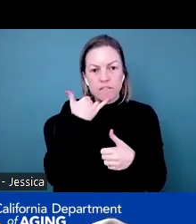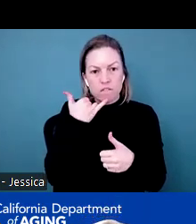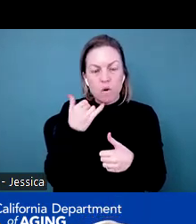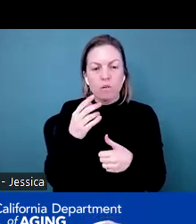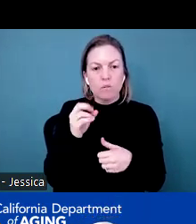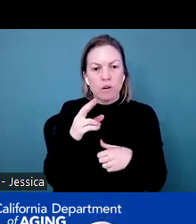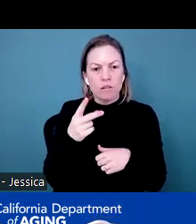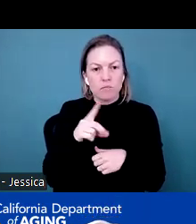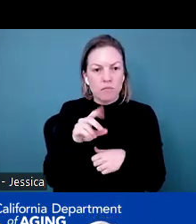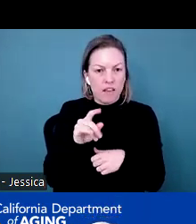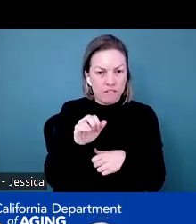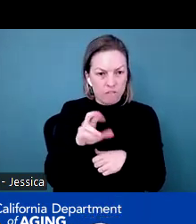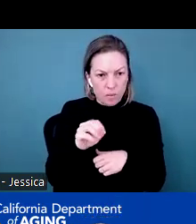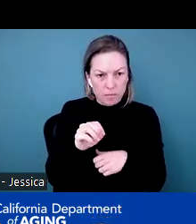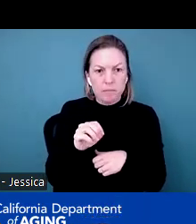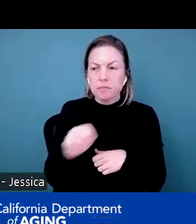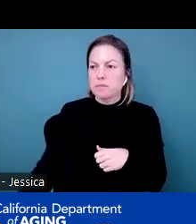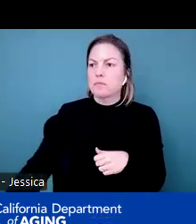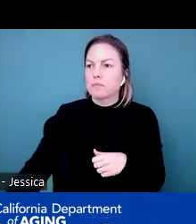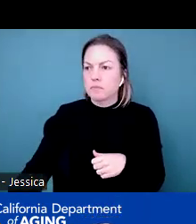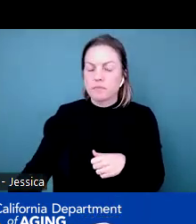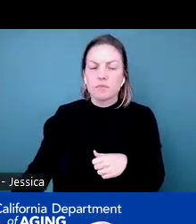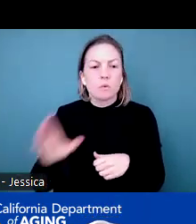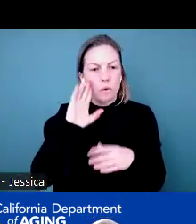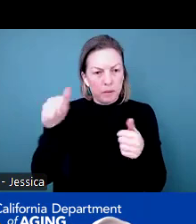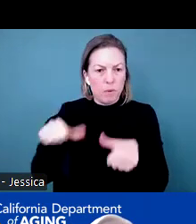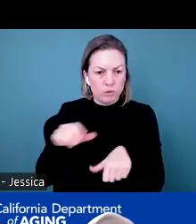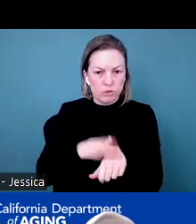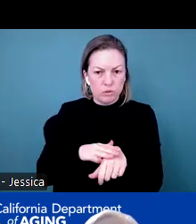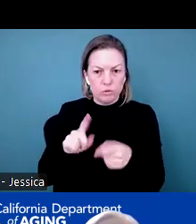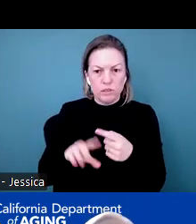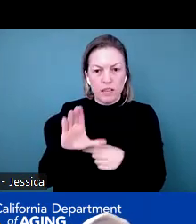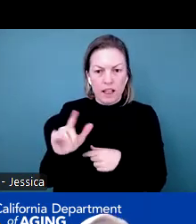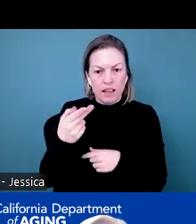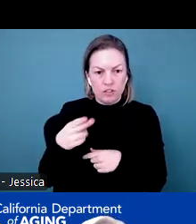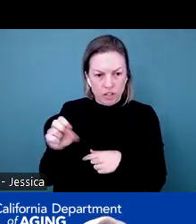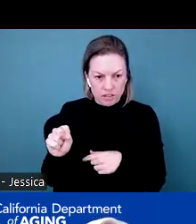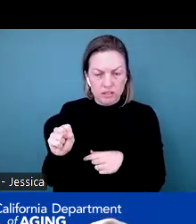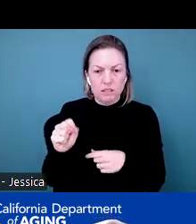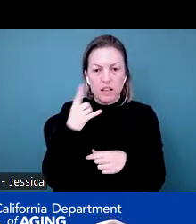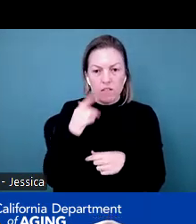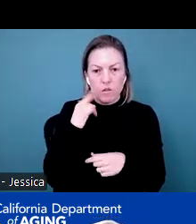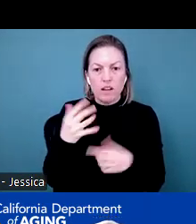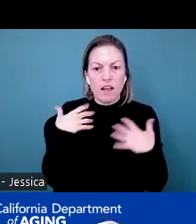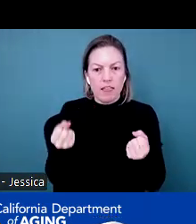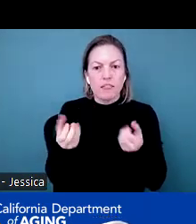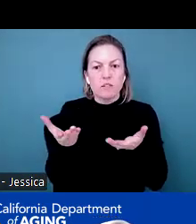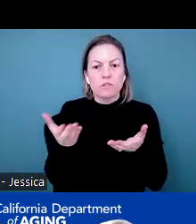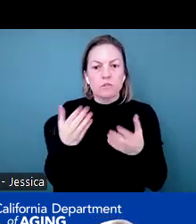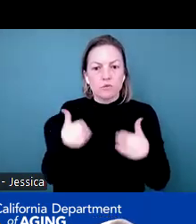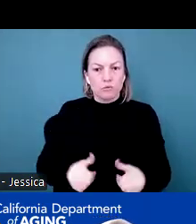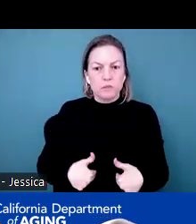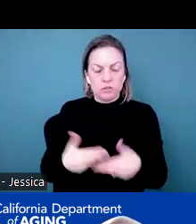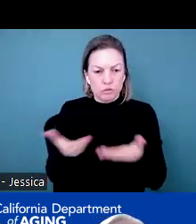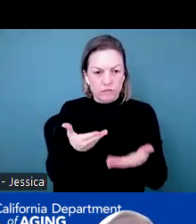meeting slides and recording will be posted to the CalHHS, California Health and Human Services Alzheimer's